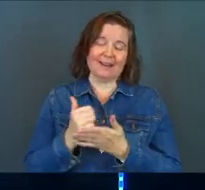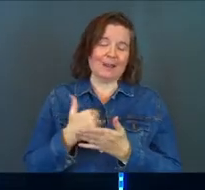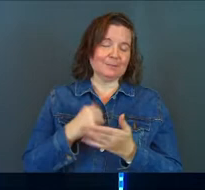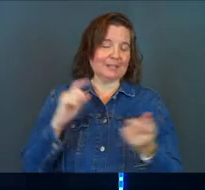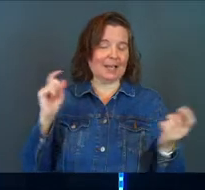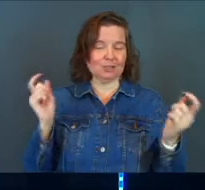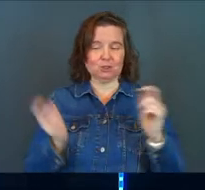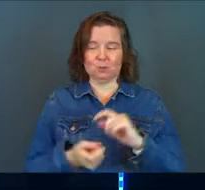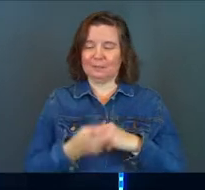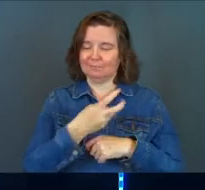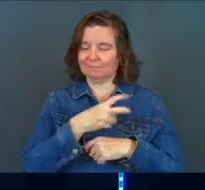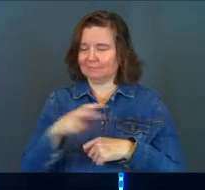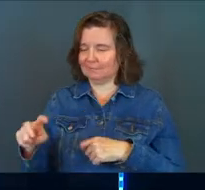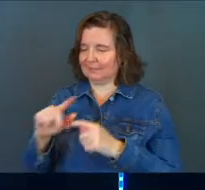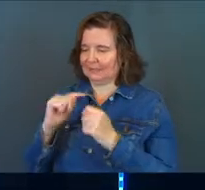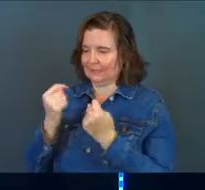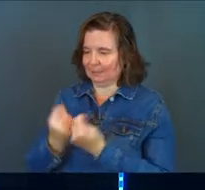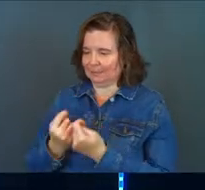I switched teams.